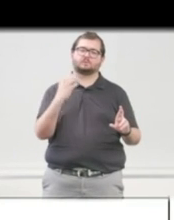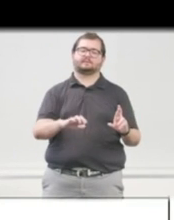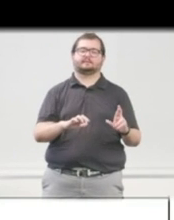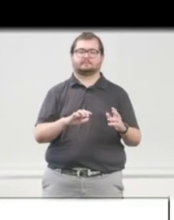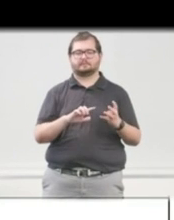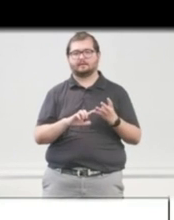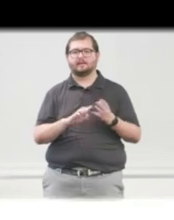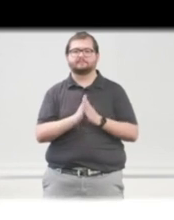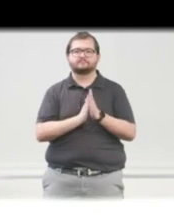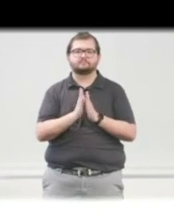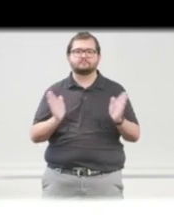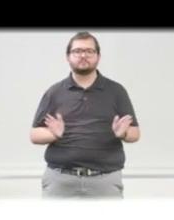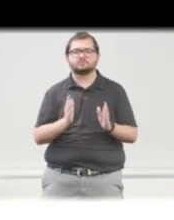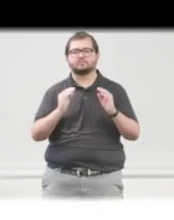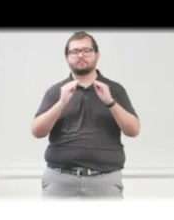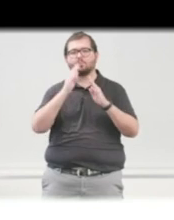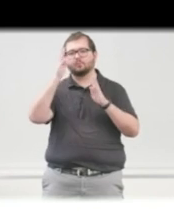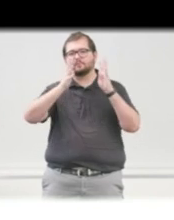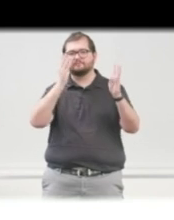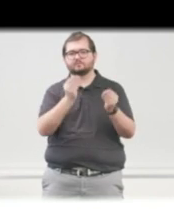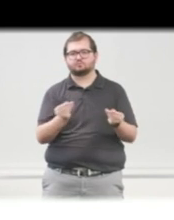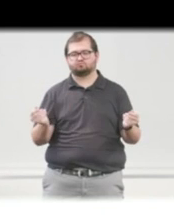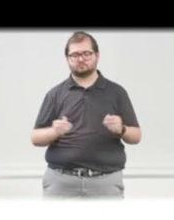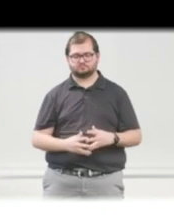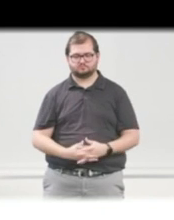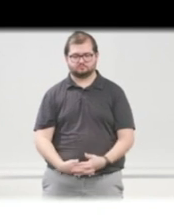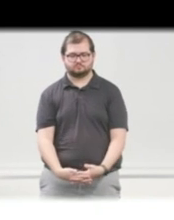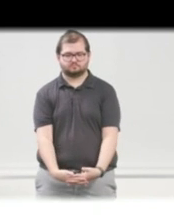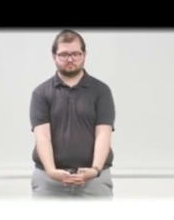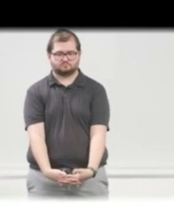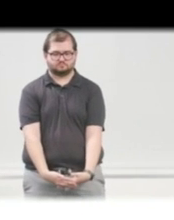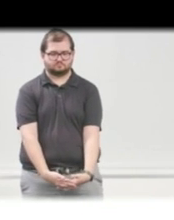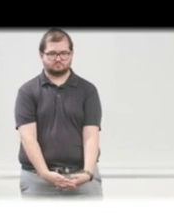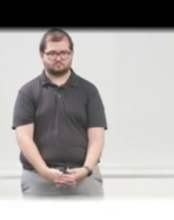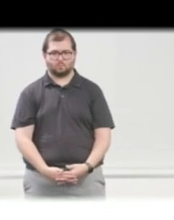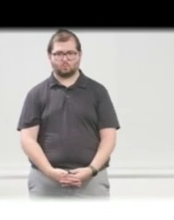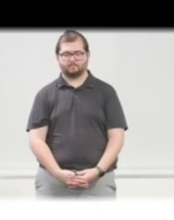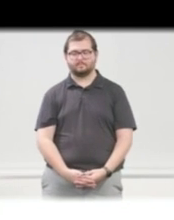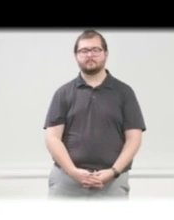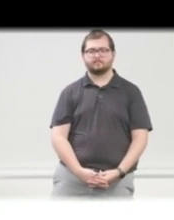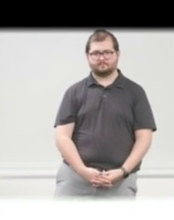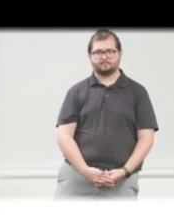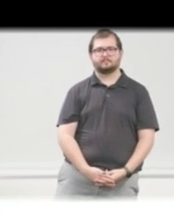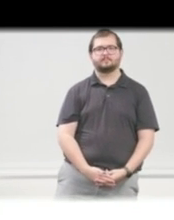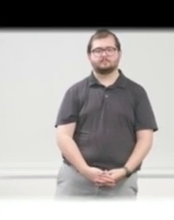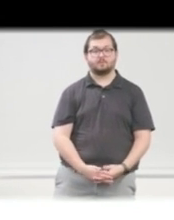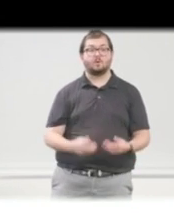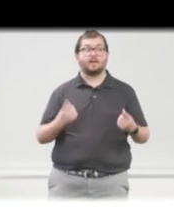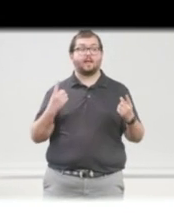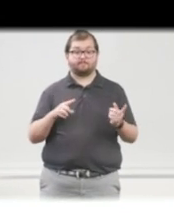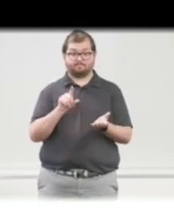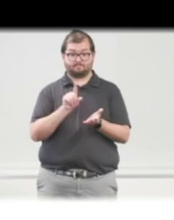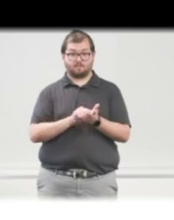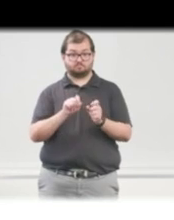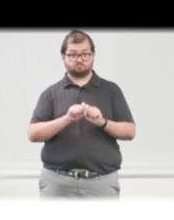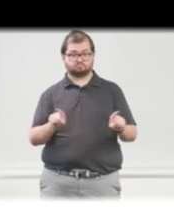innovative solutions. And we we knew when we published this report that we had a lot of work